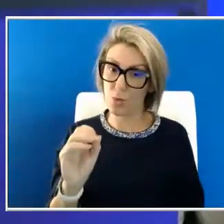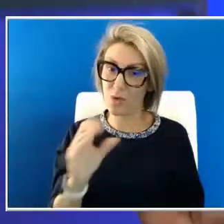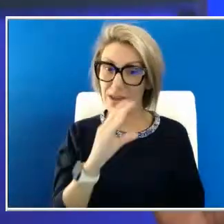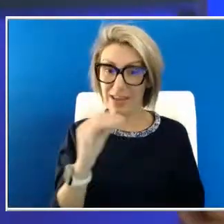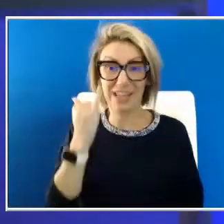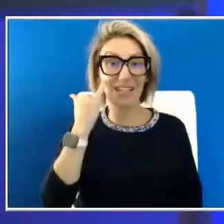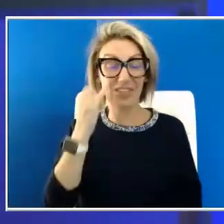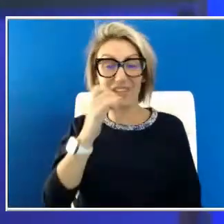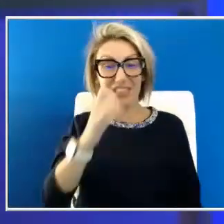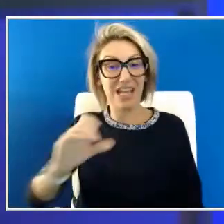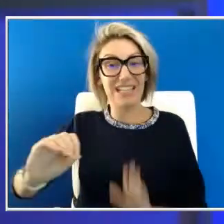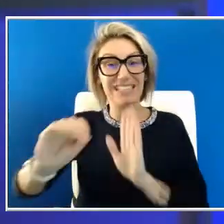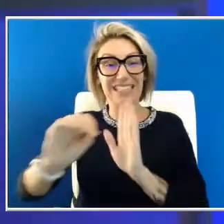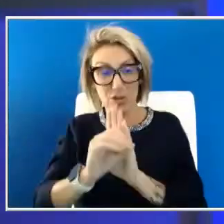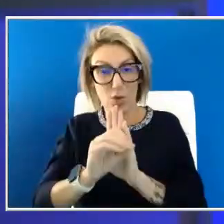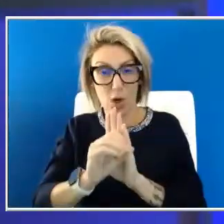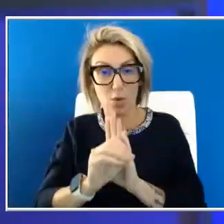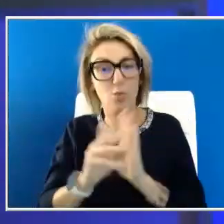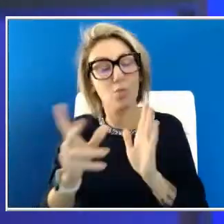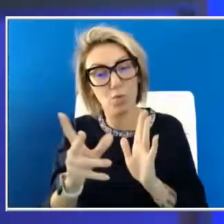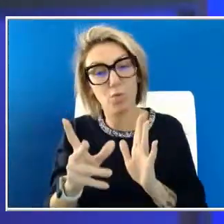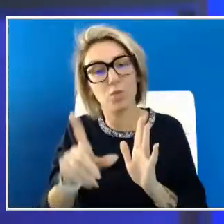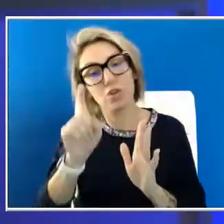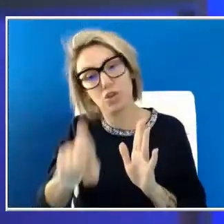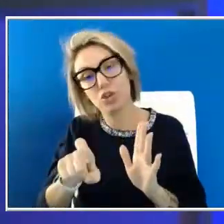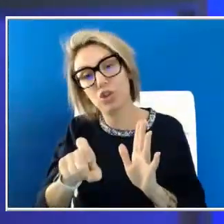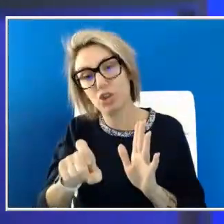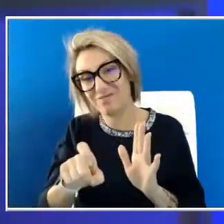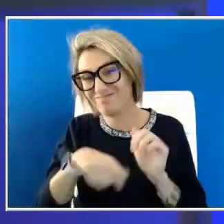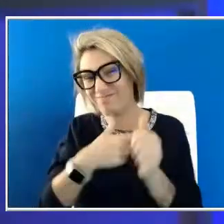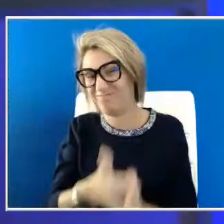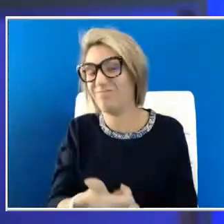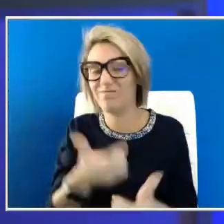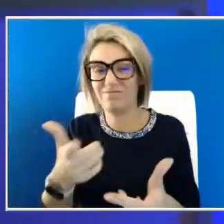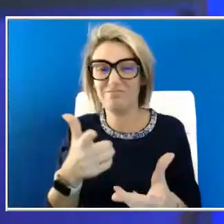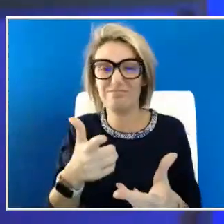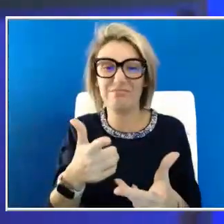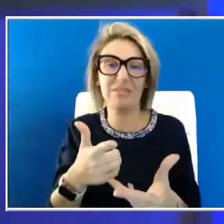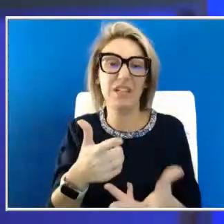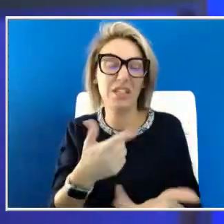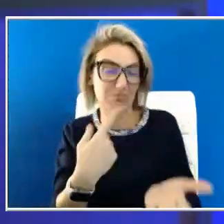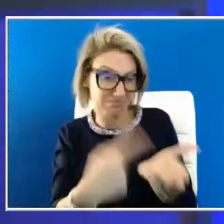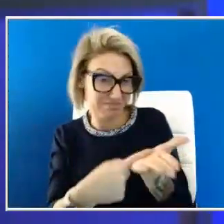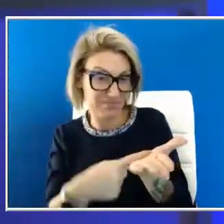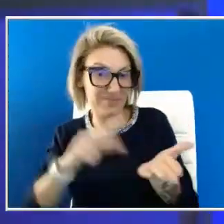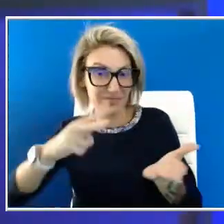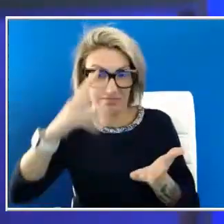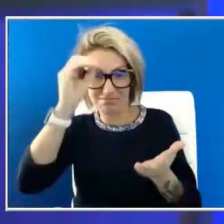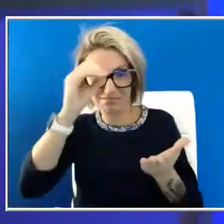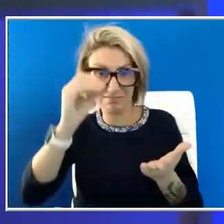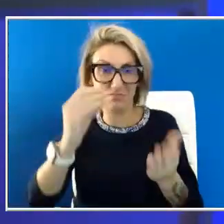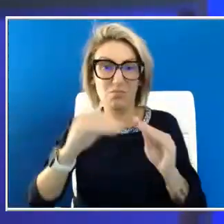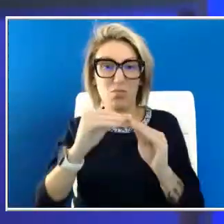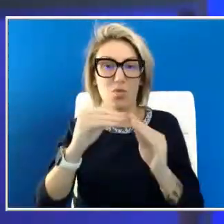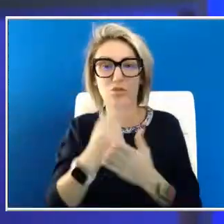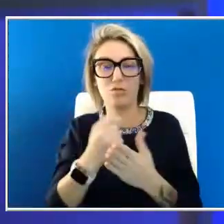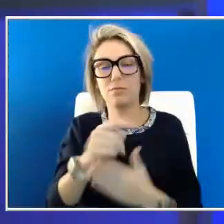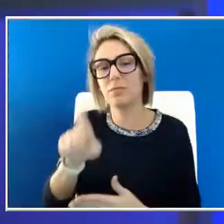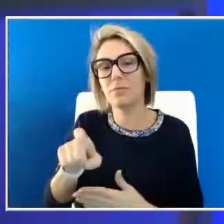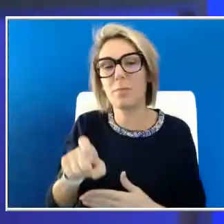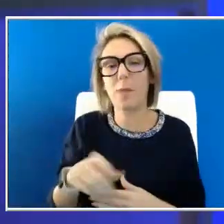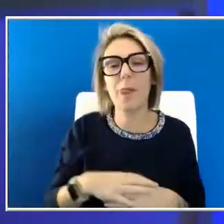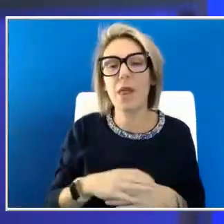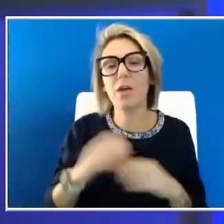it's not 0, they should really pursue a consultation or a second opinion to see if there's more treatment that's necessary. There's no